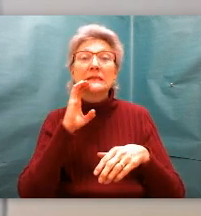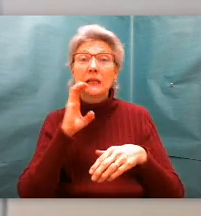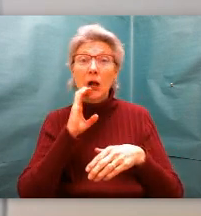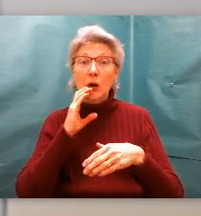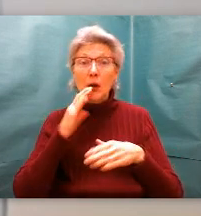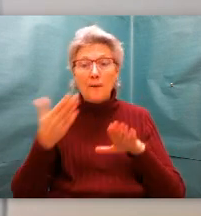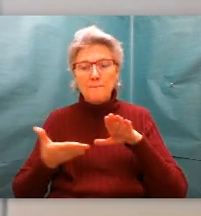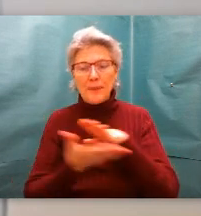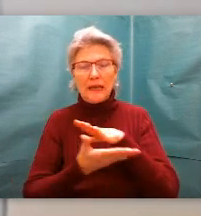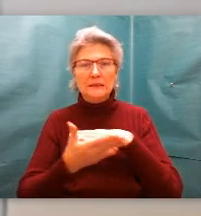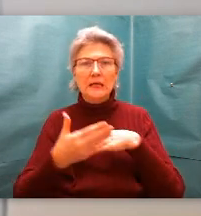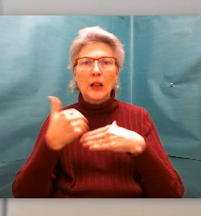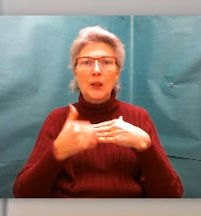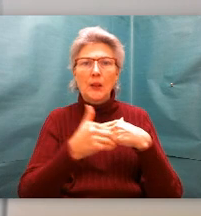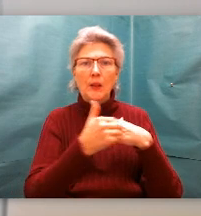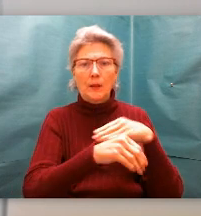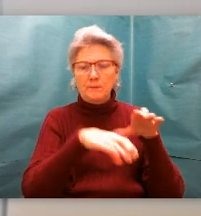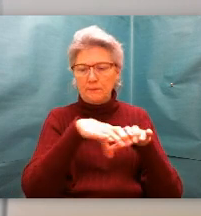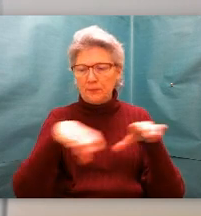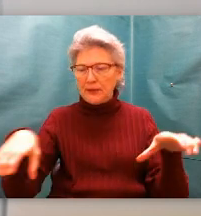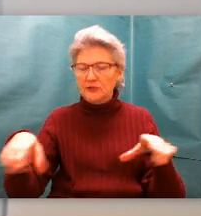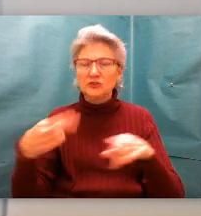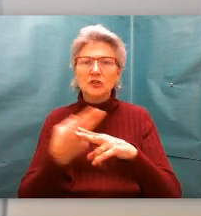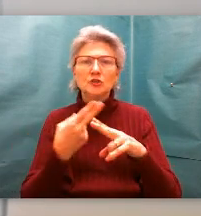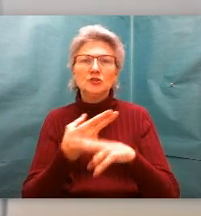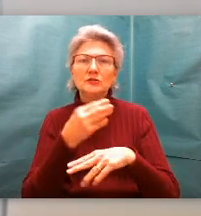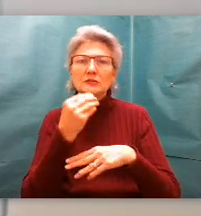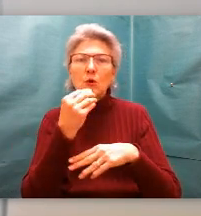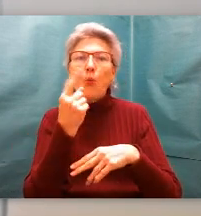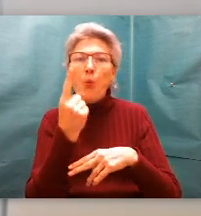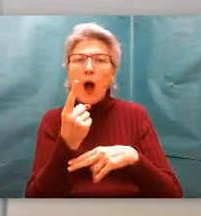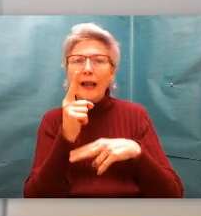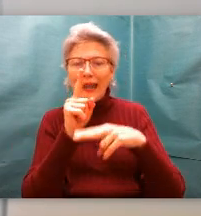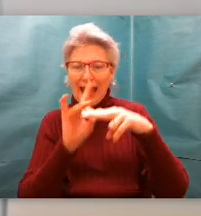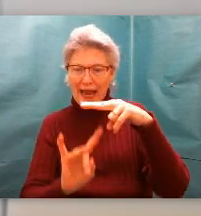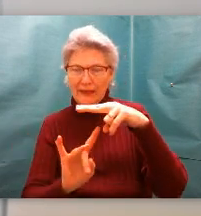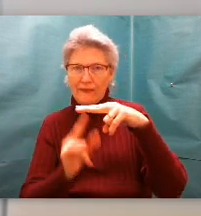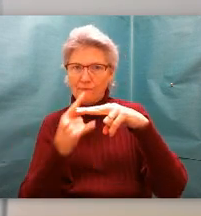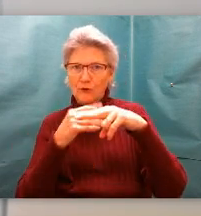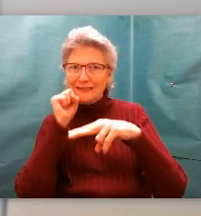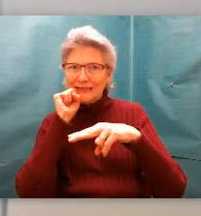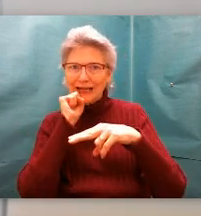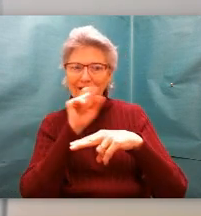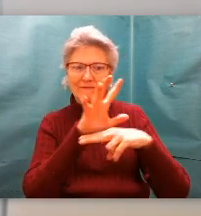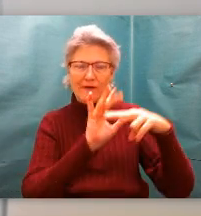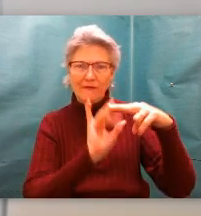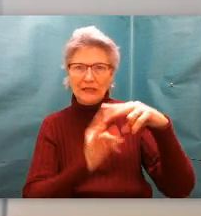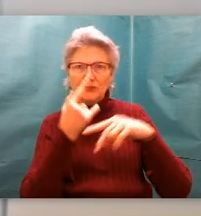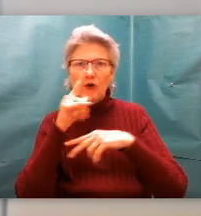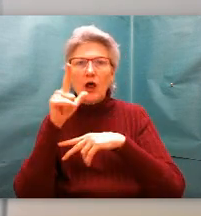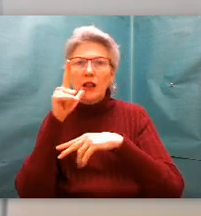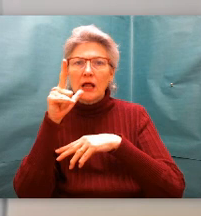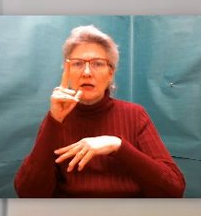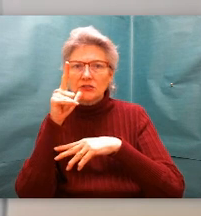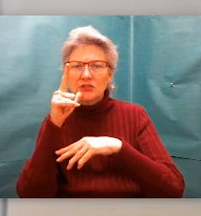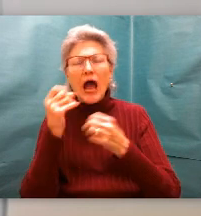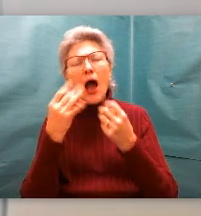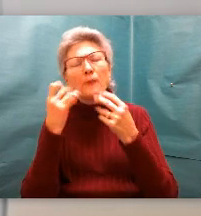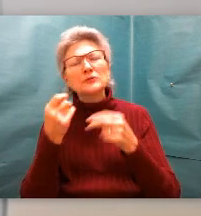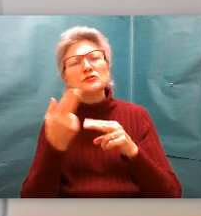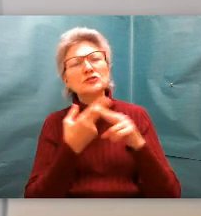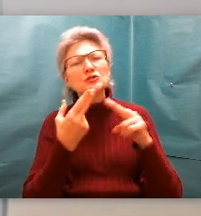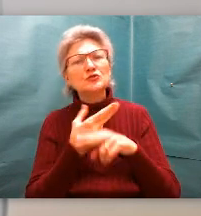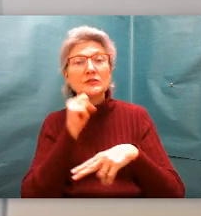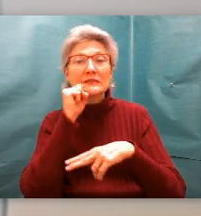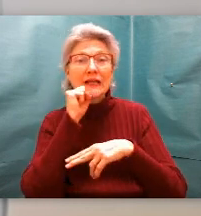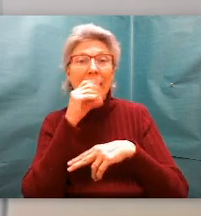of bread. She used 1/8 of the bread for a snack and 5/8 of the bread for lunch. How much did she use for a snack and